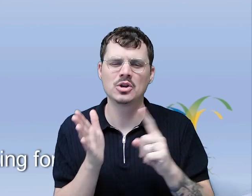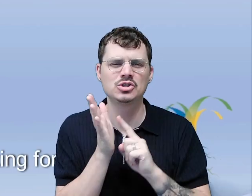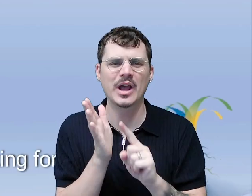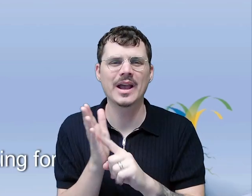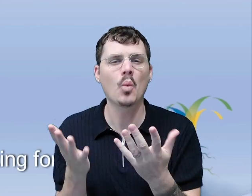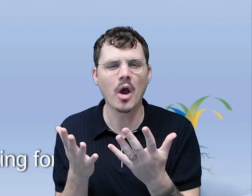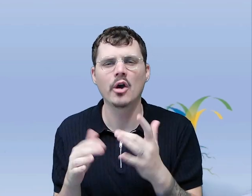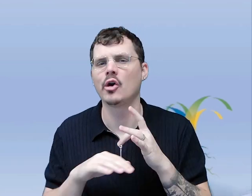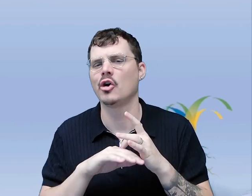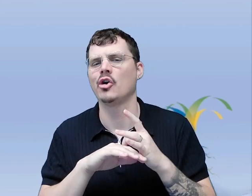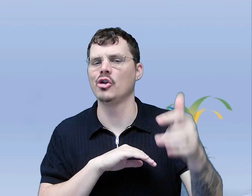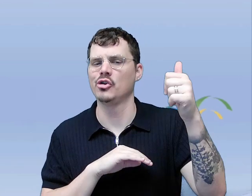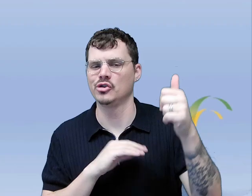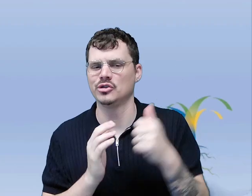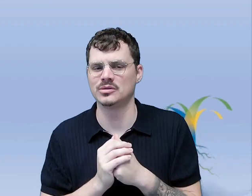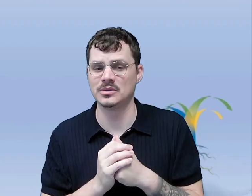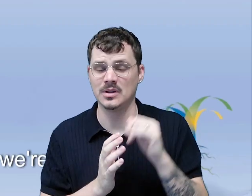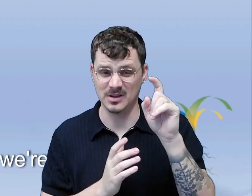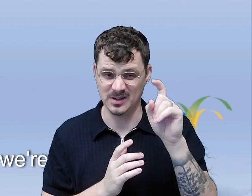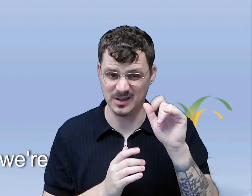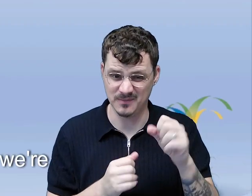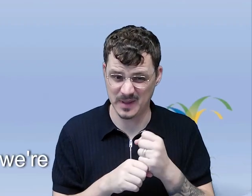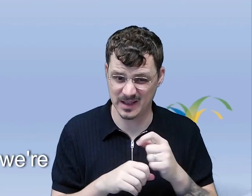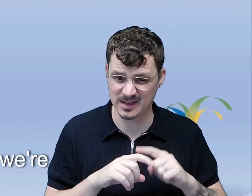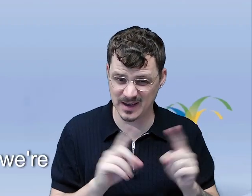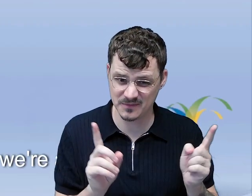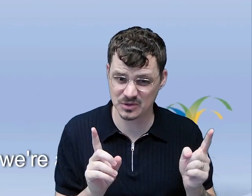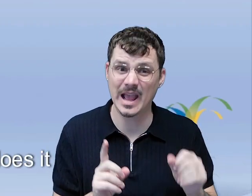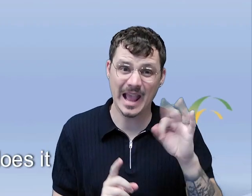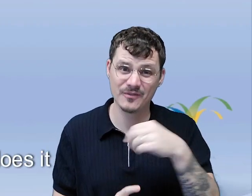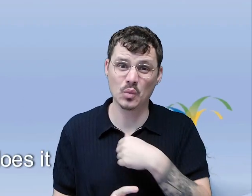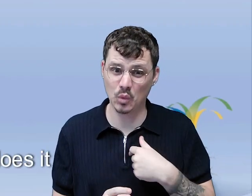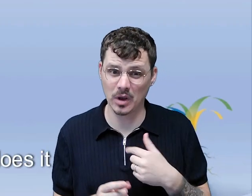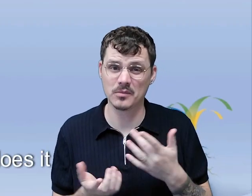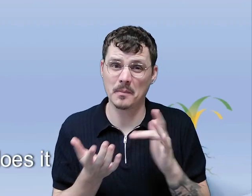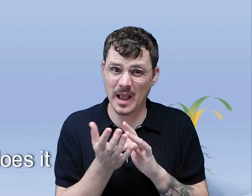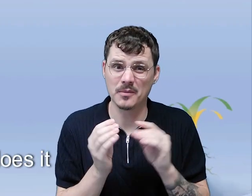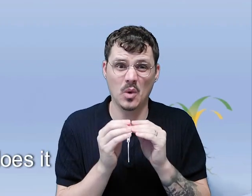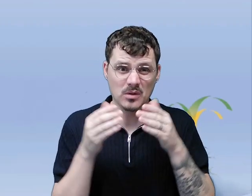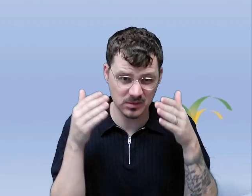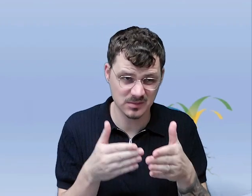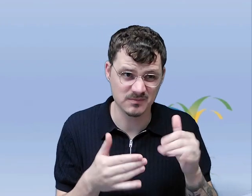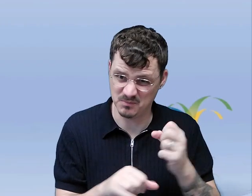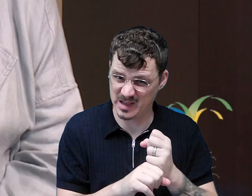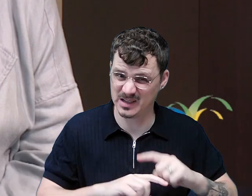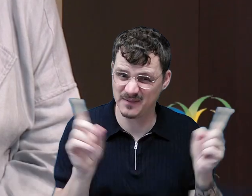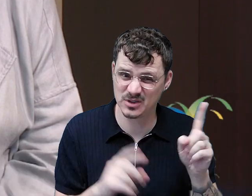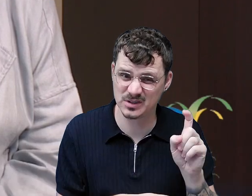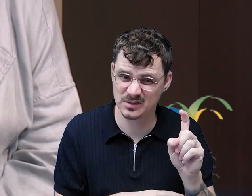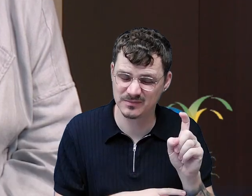all about checking for stuff earlier. Now, does it make a difference? If we're a little bit more medically diligent, does it make a